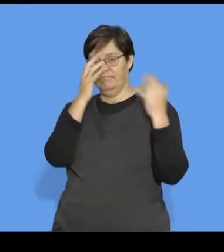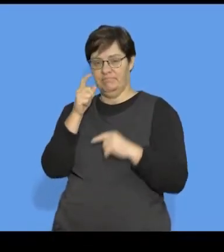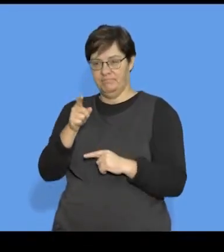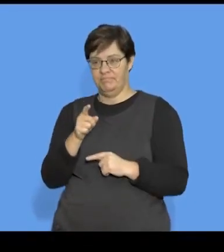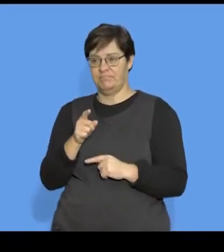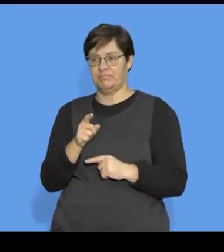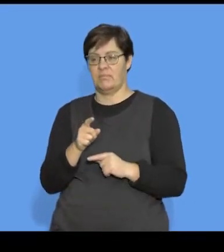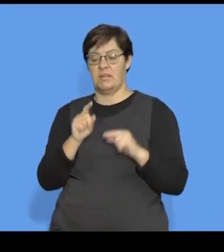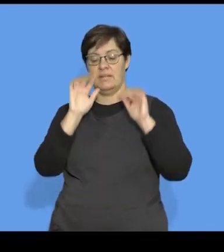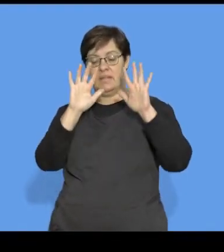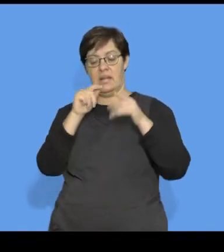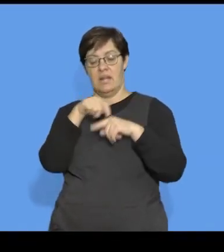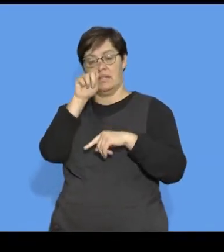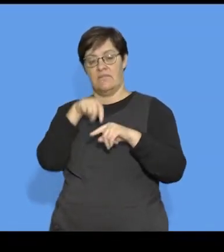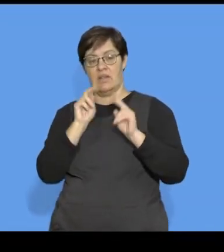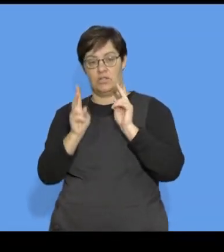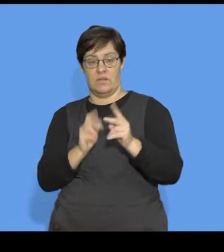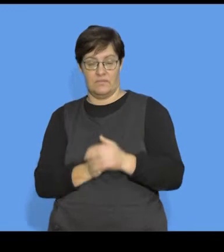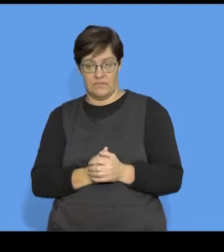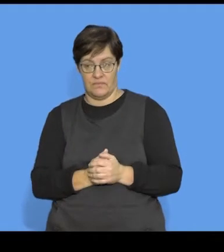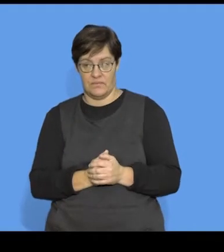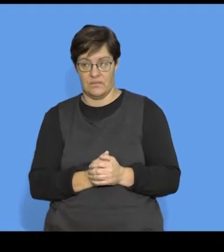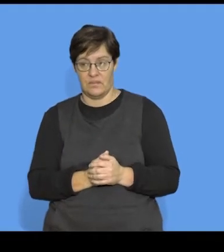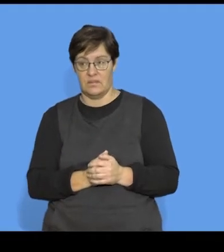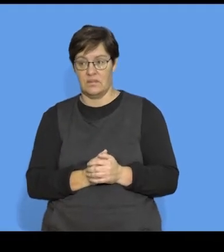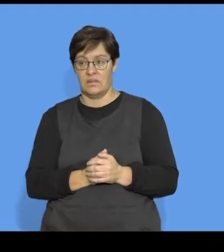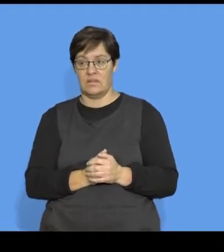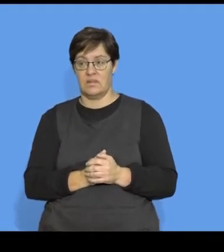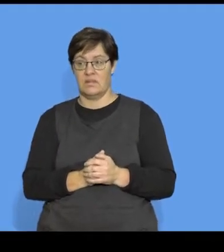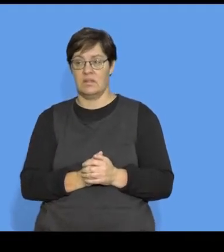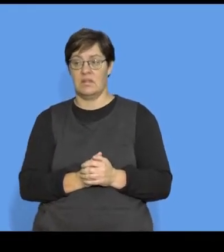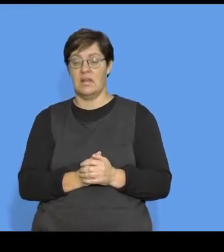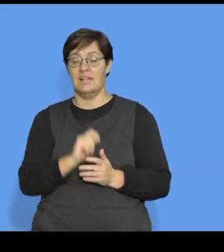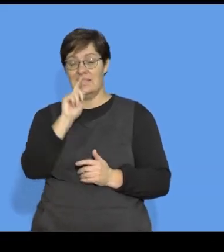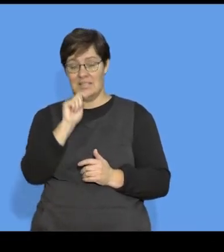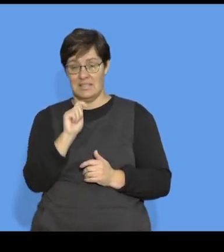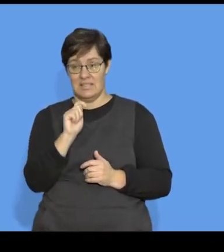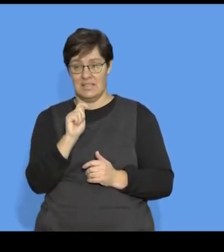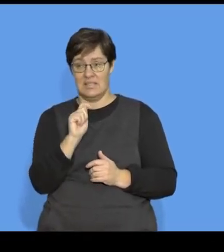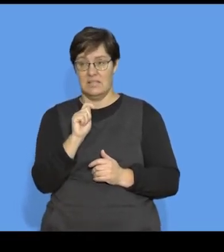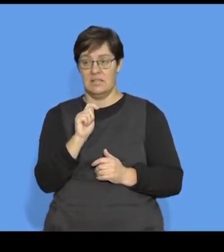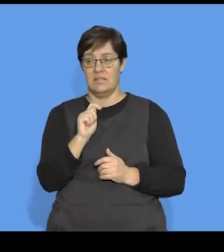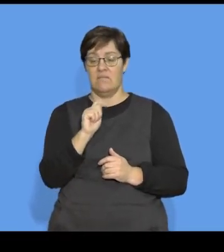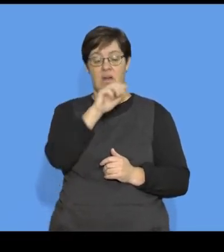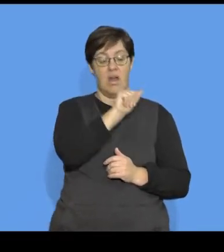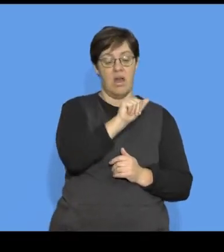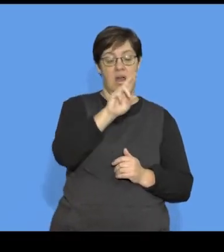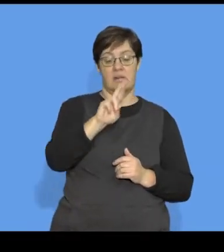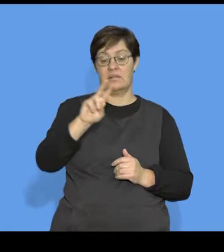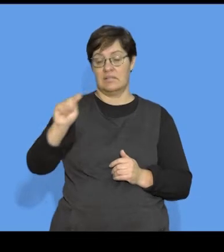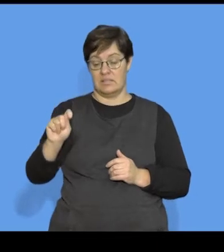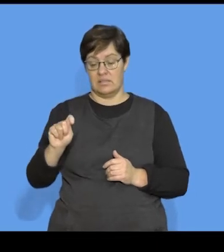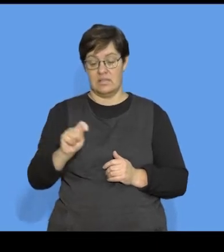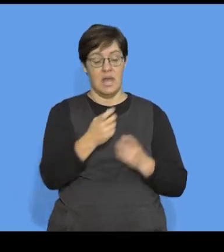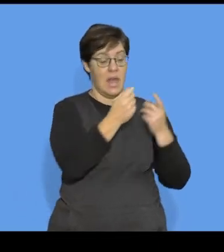your calculation there, you can see times 10 divided by 12. Remember the T part of our art? There